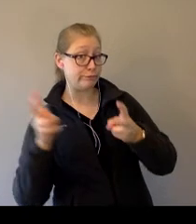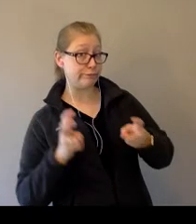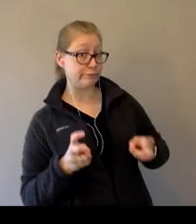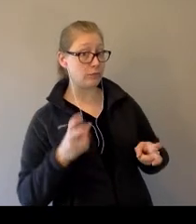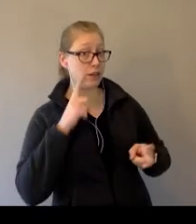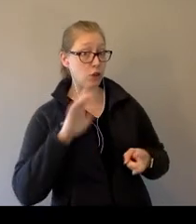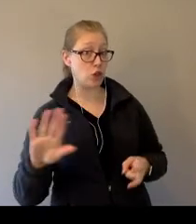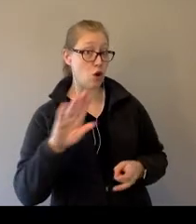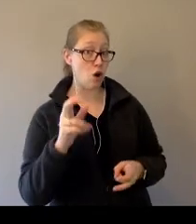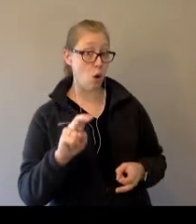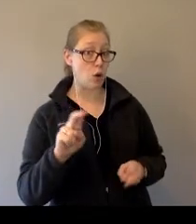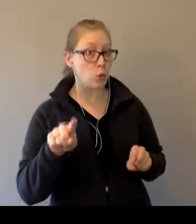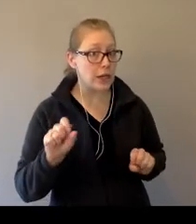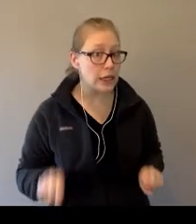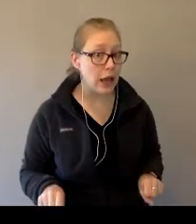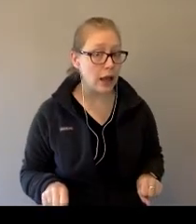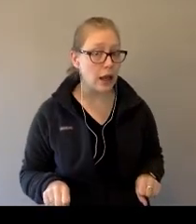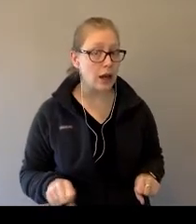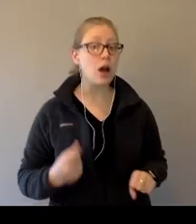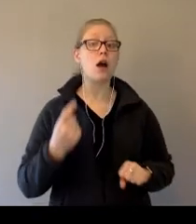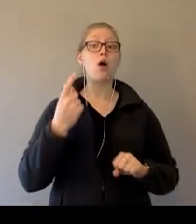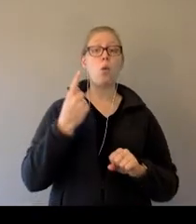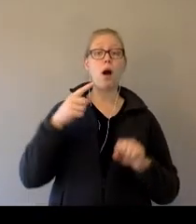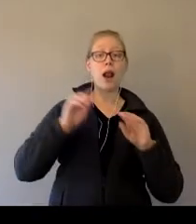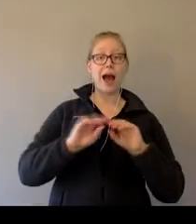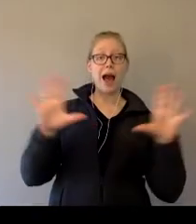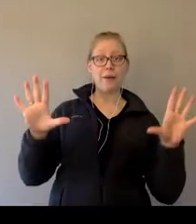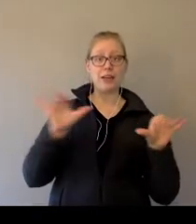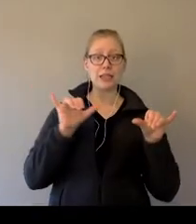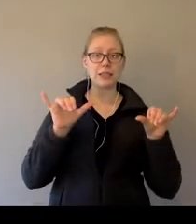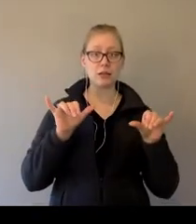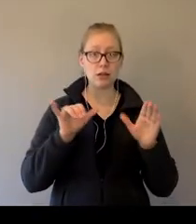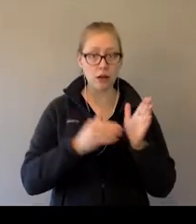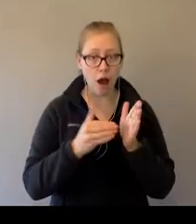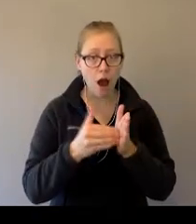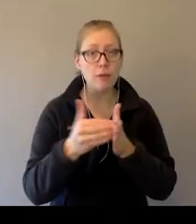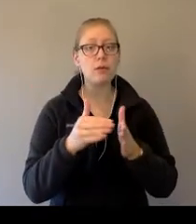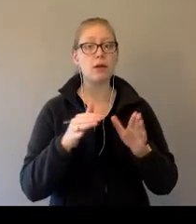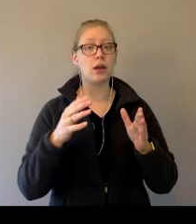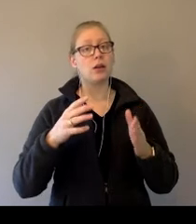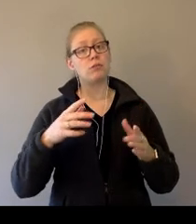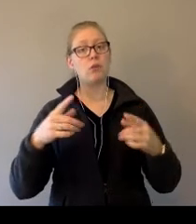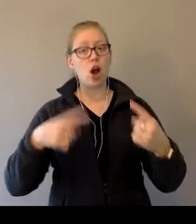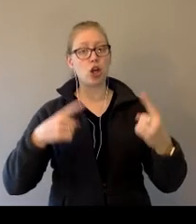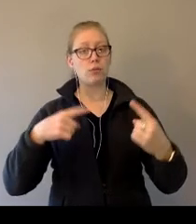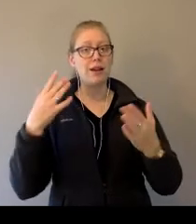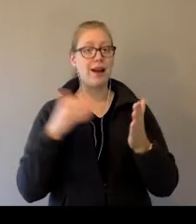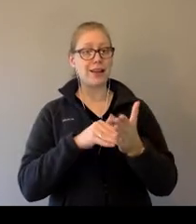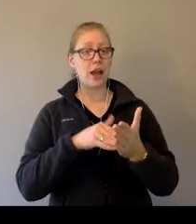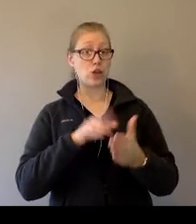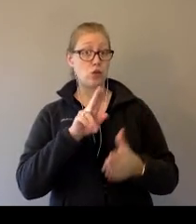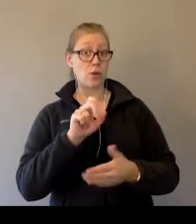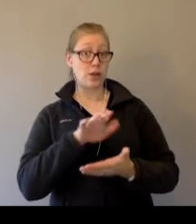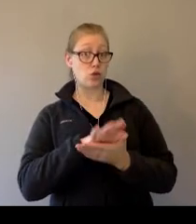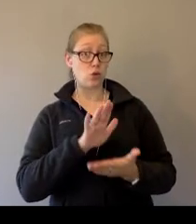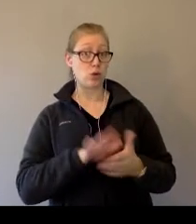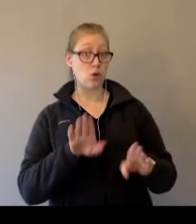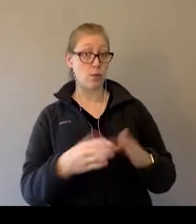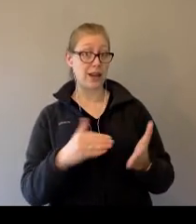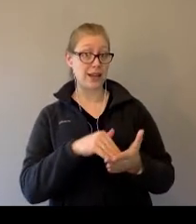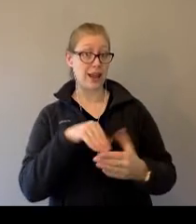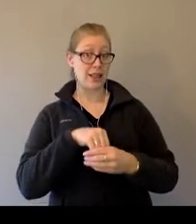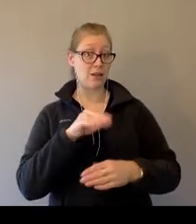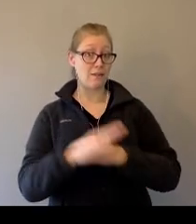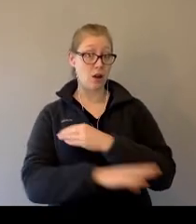could. An obvious common argument against U.S. schools reopening in the fall is that this could increase